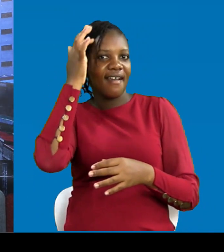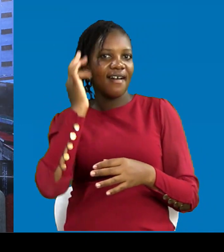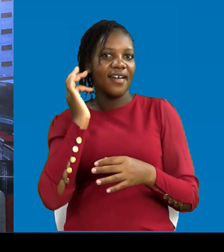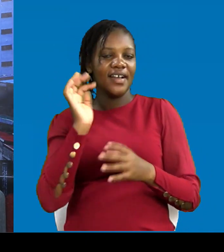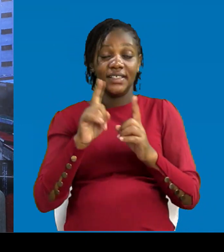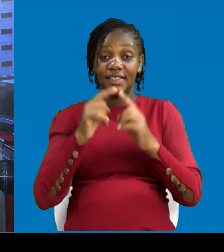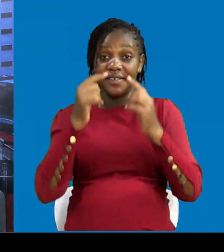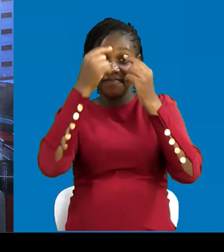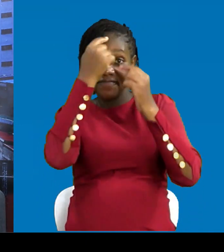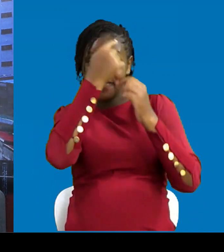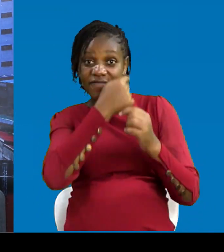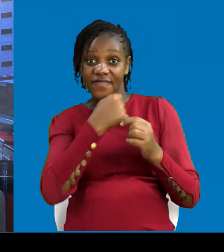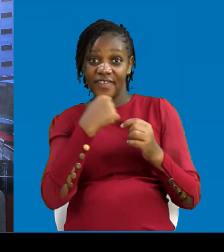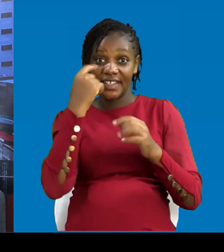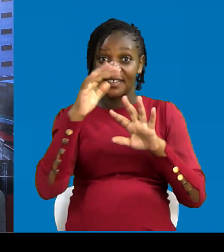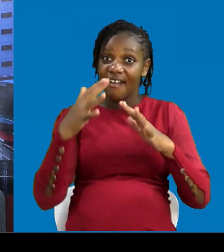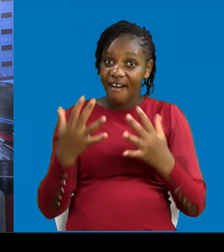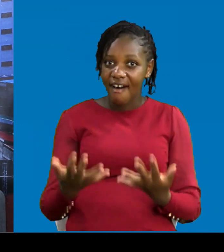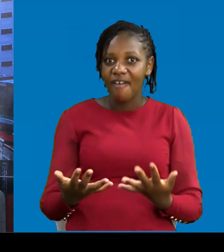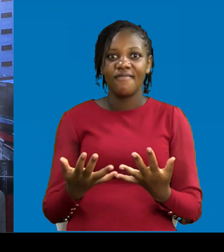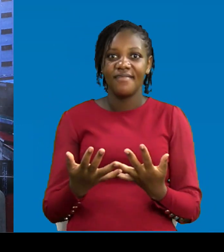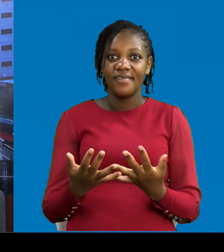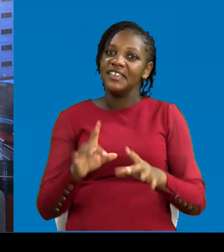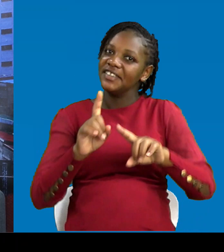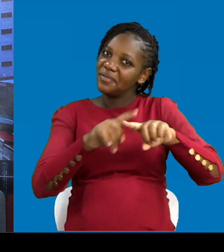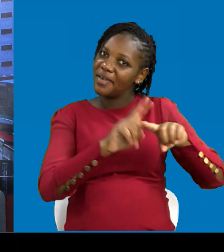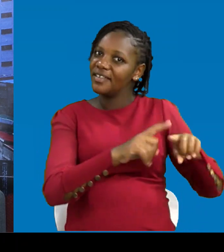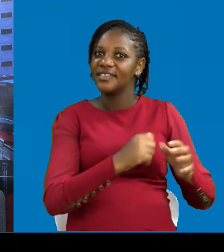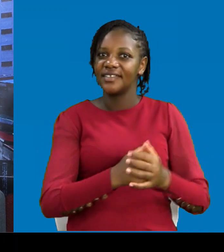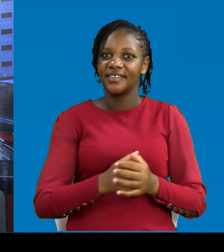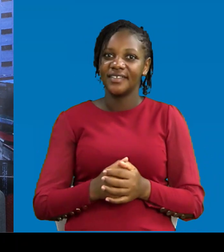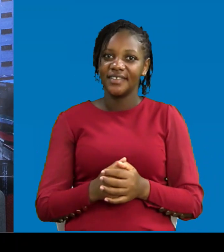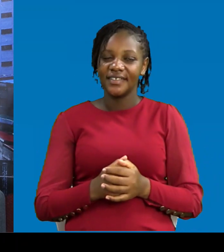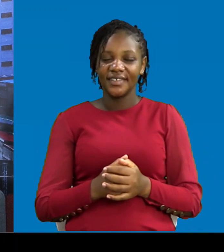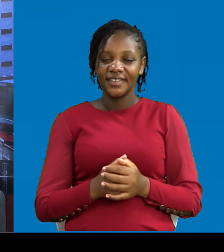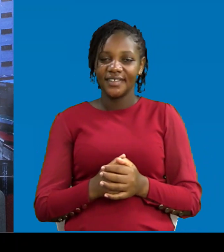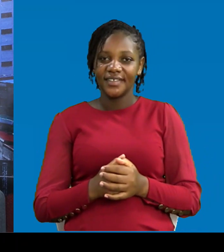client, again, on the outfit that you're going for.